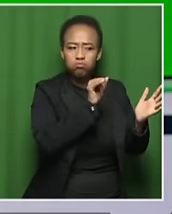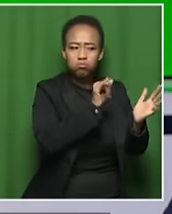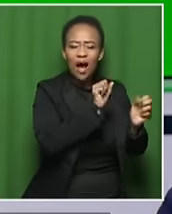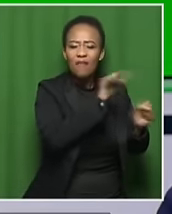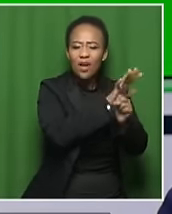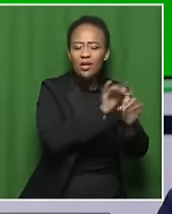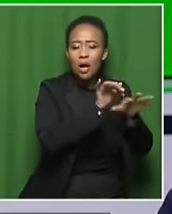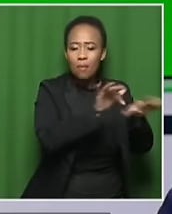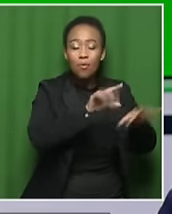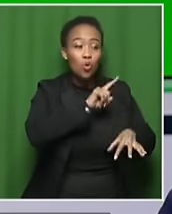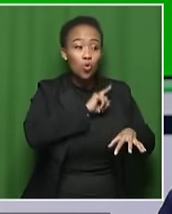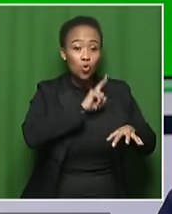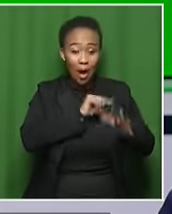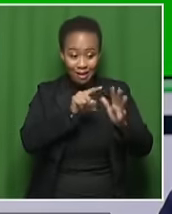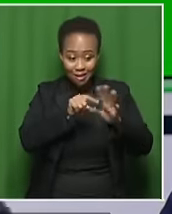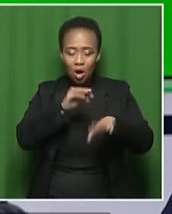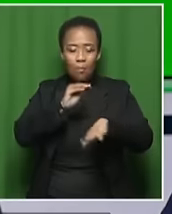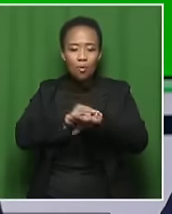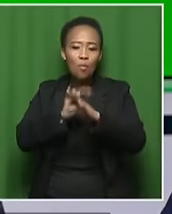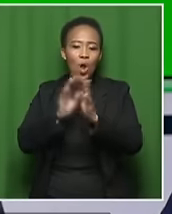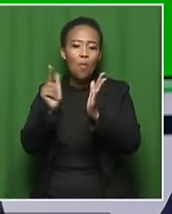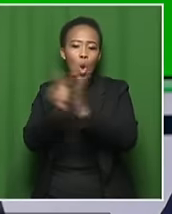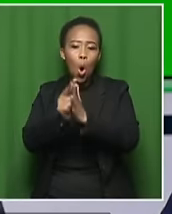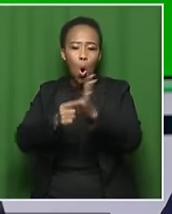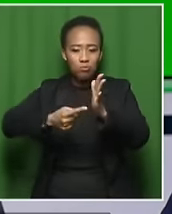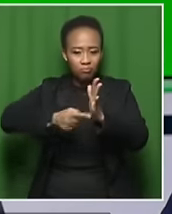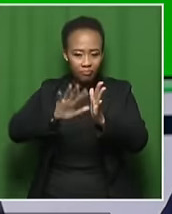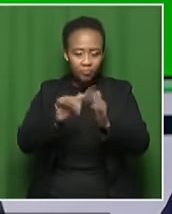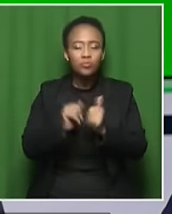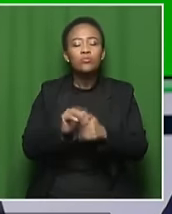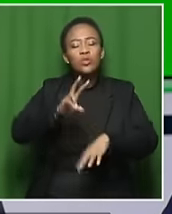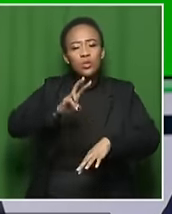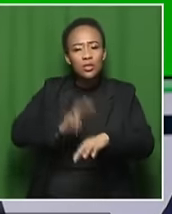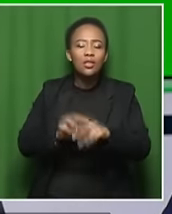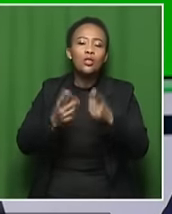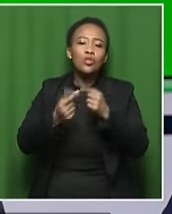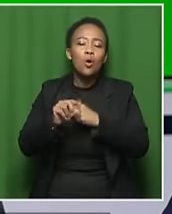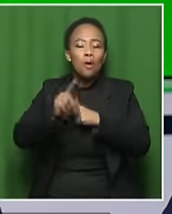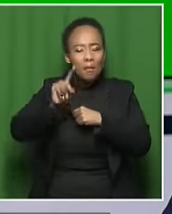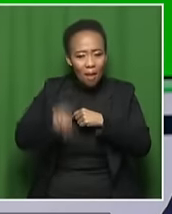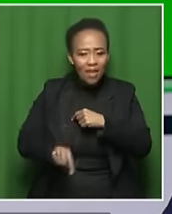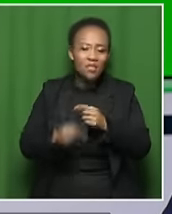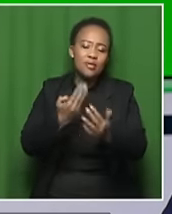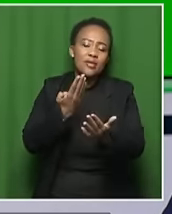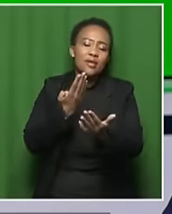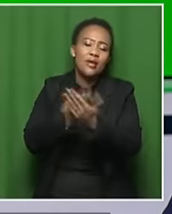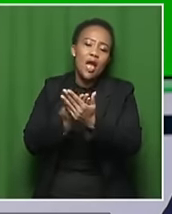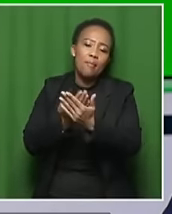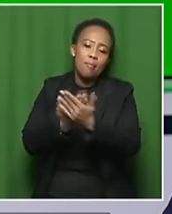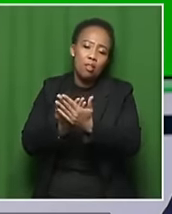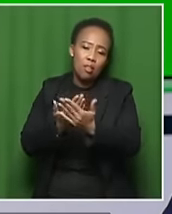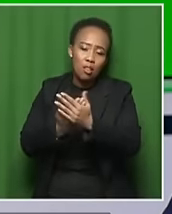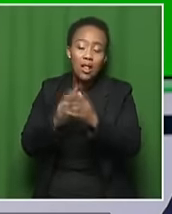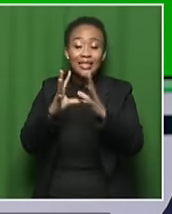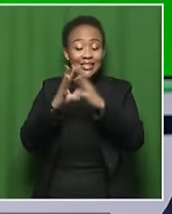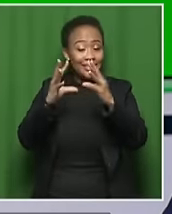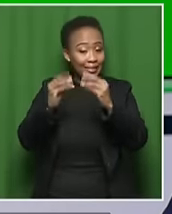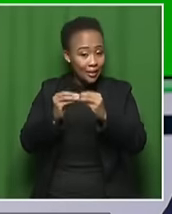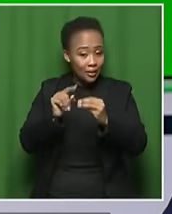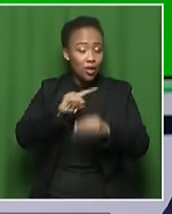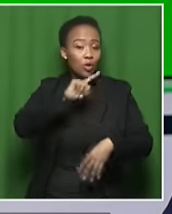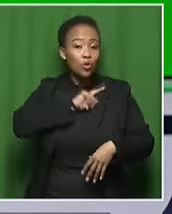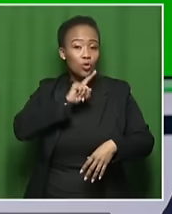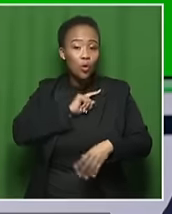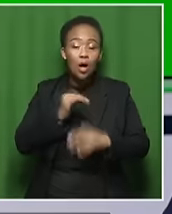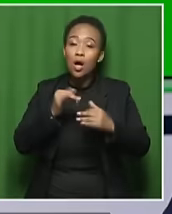full. And most importantly, this all has to be brought together by a capable state, because all of the promises that politicians make in a